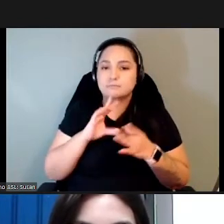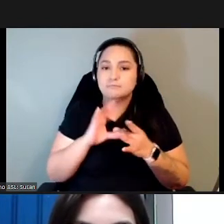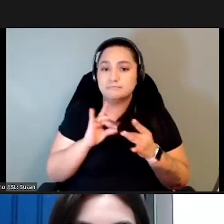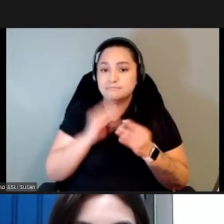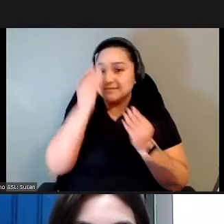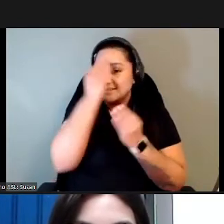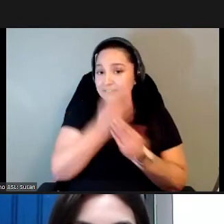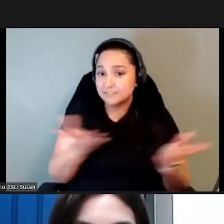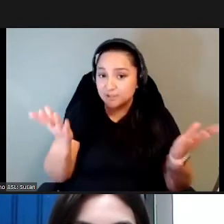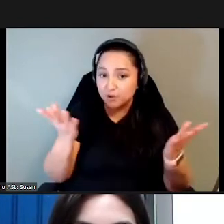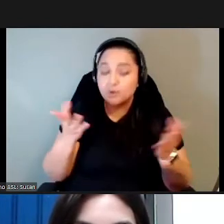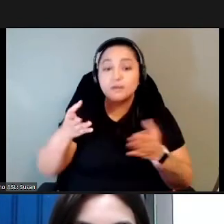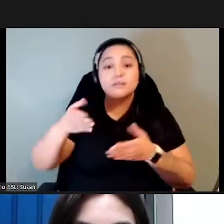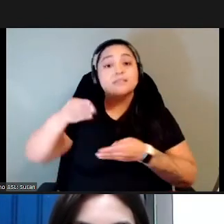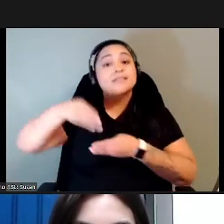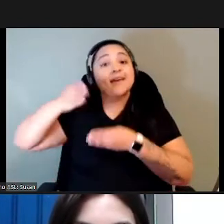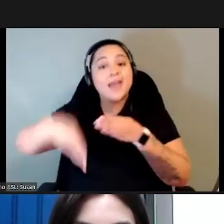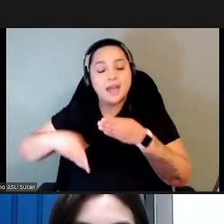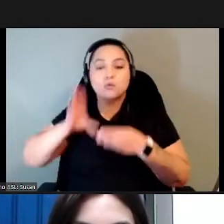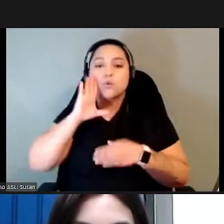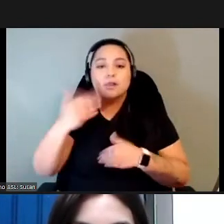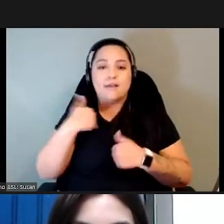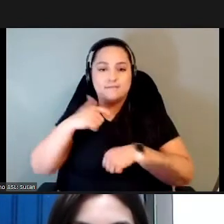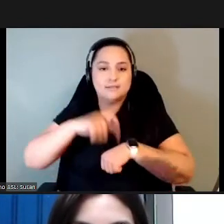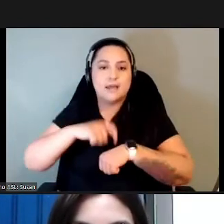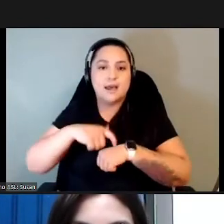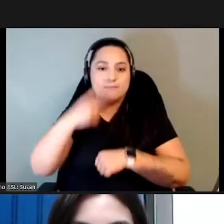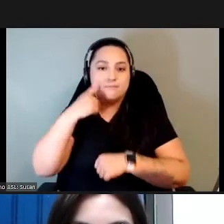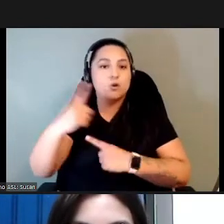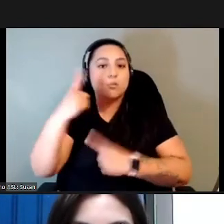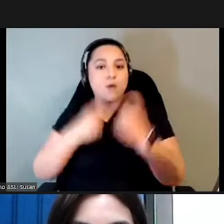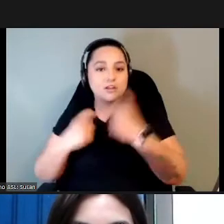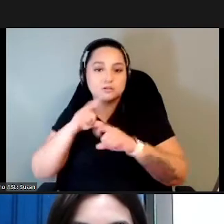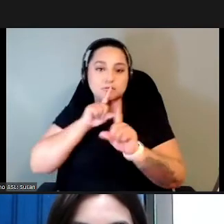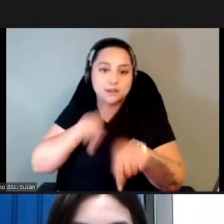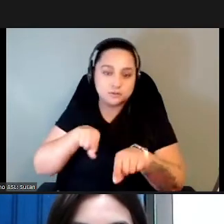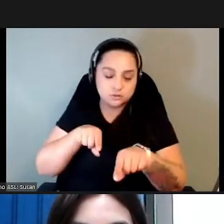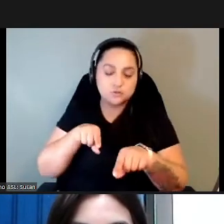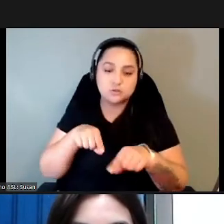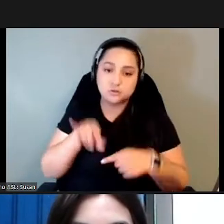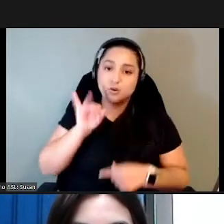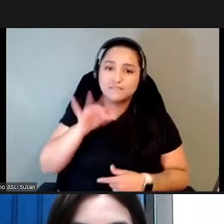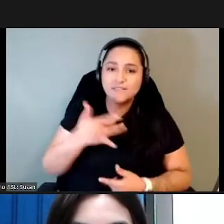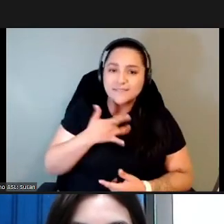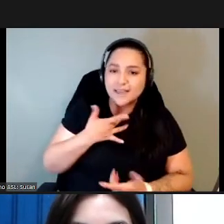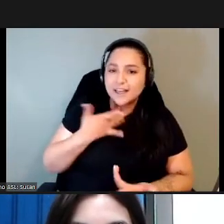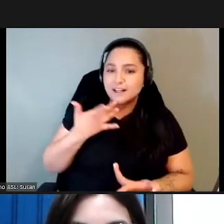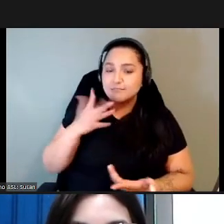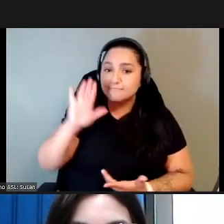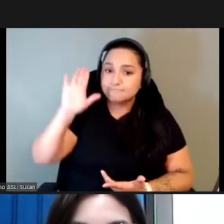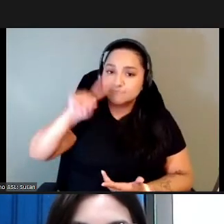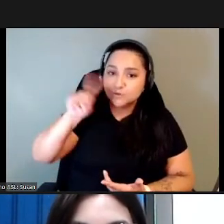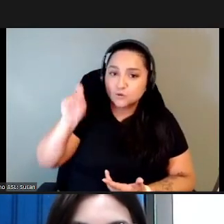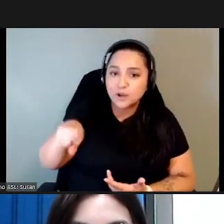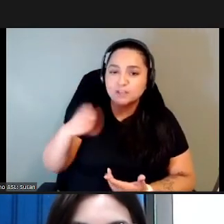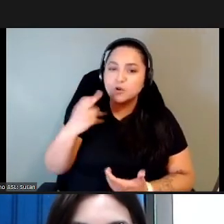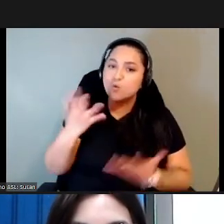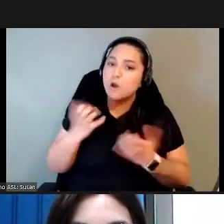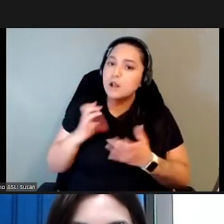end. So at any moment you feel moved to make a comment or ask a question, you don't need to wait